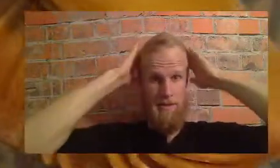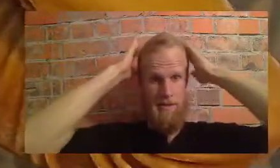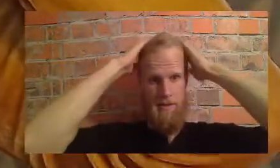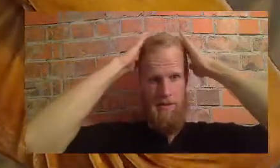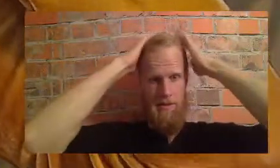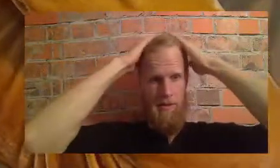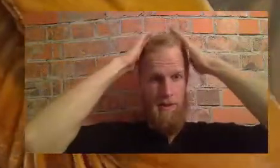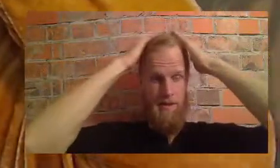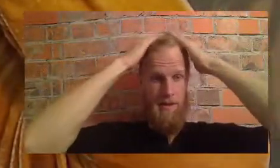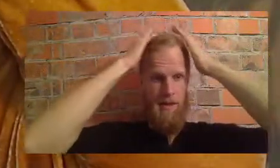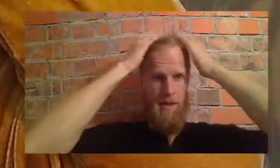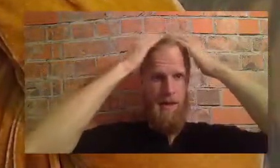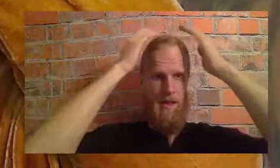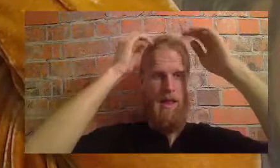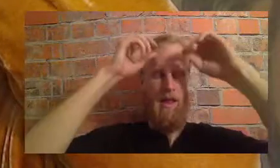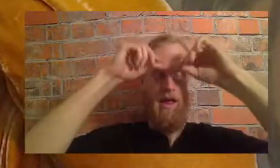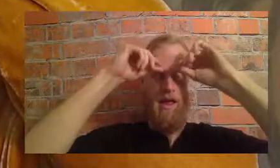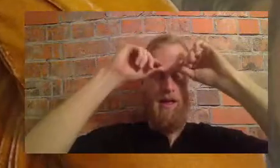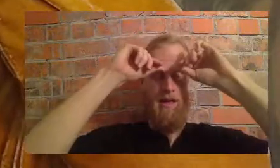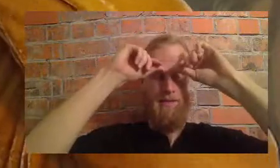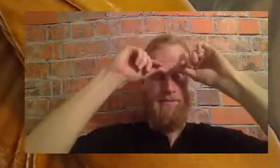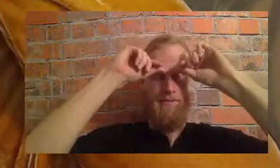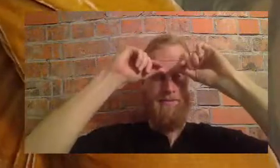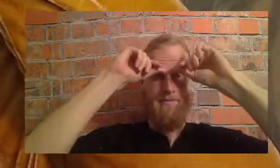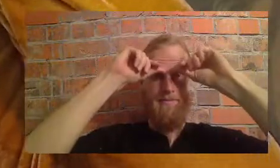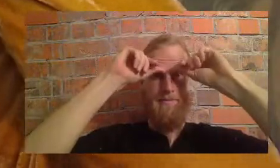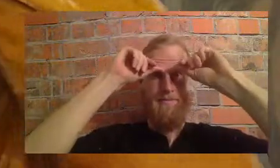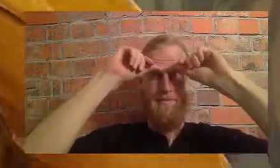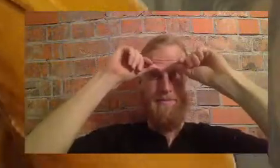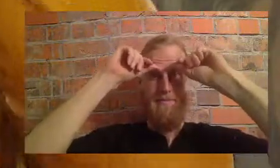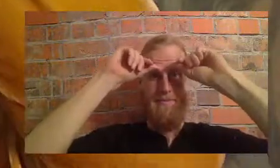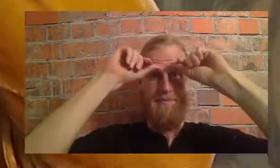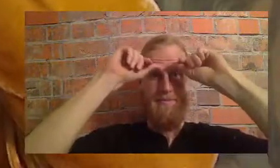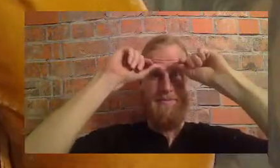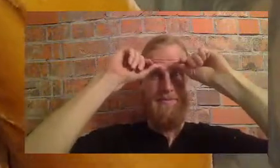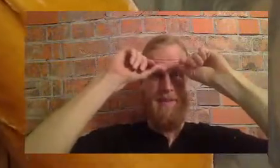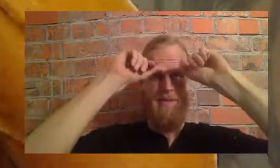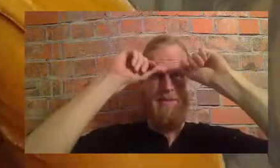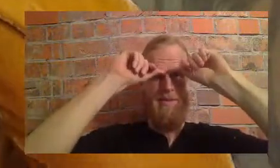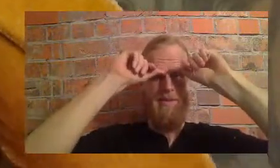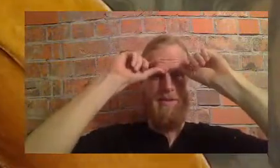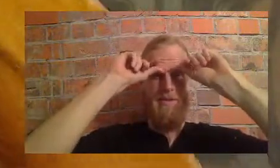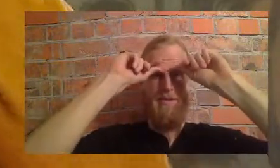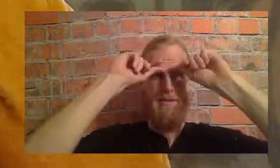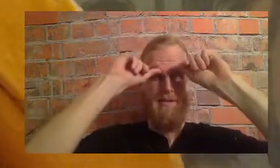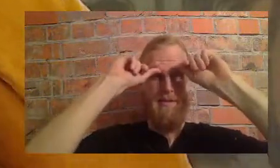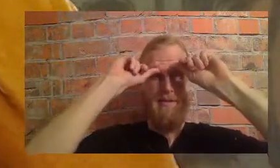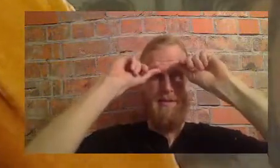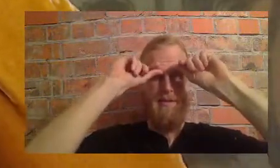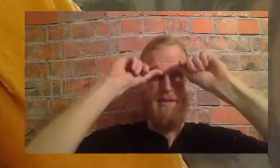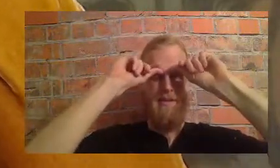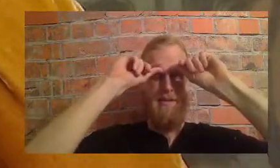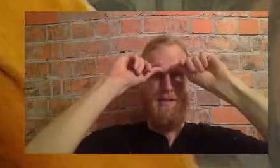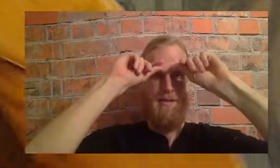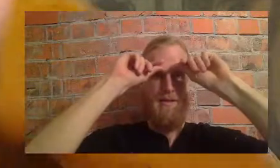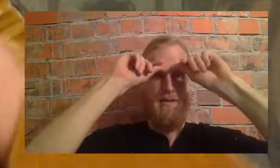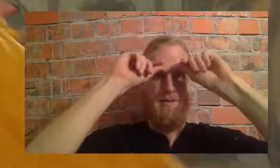And tapping the eyebrow. I'm open to loving and